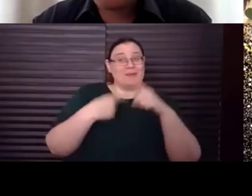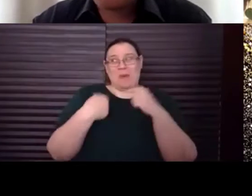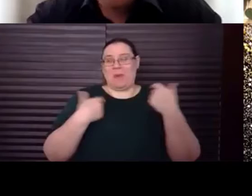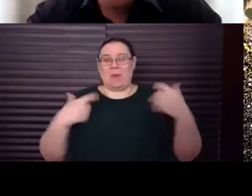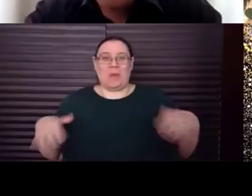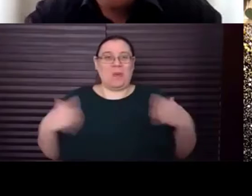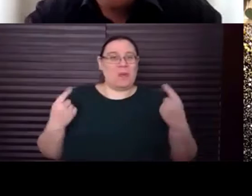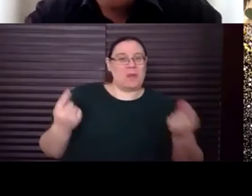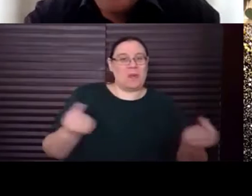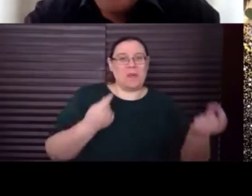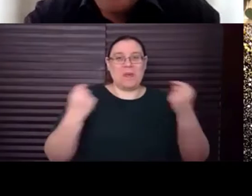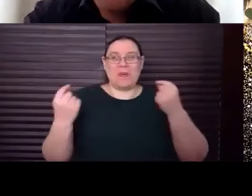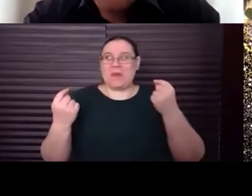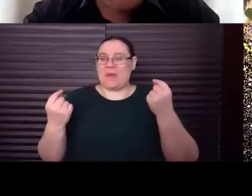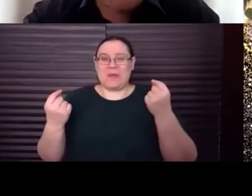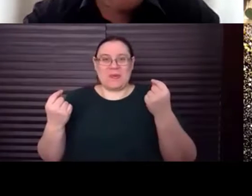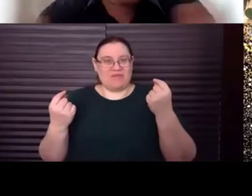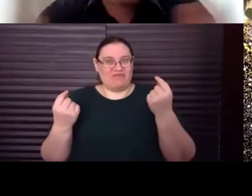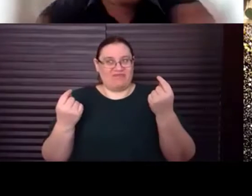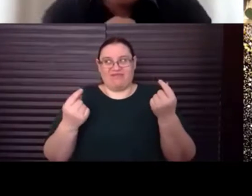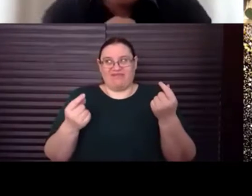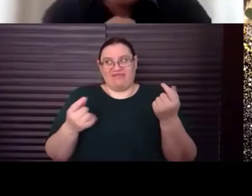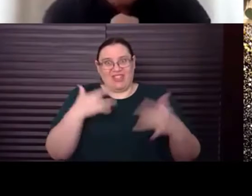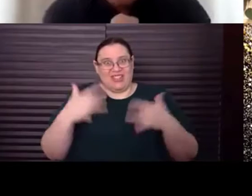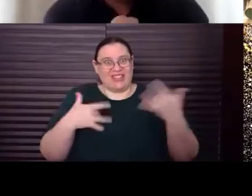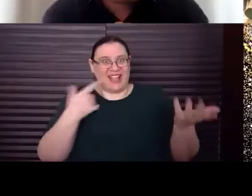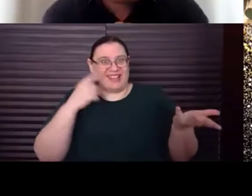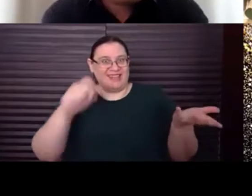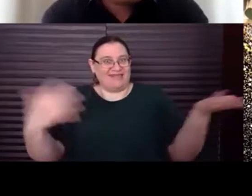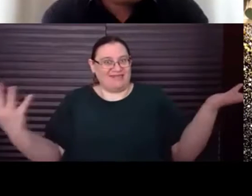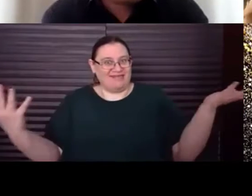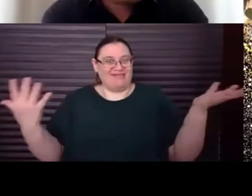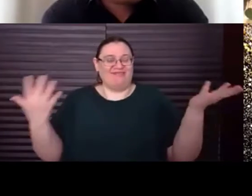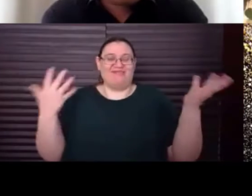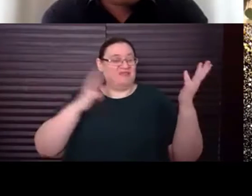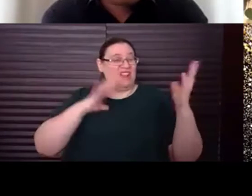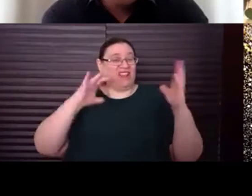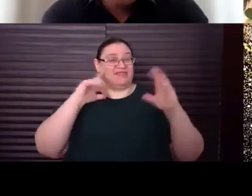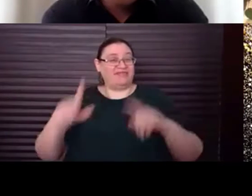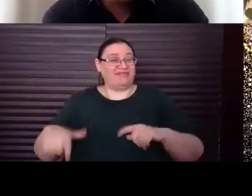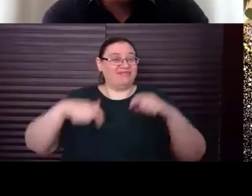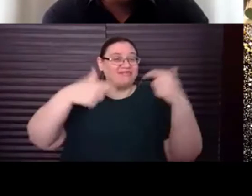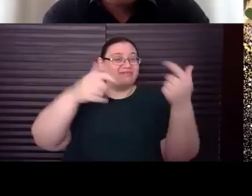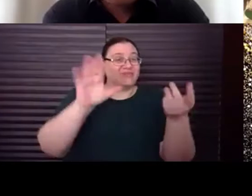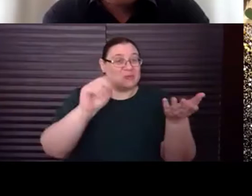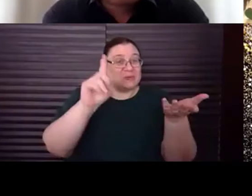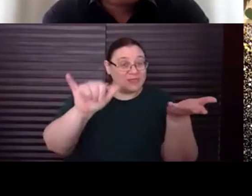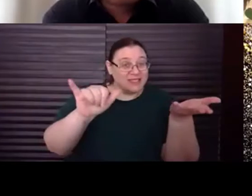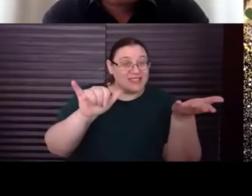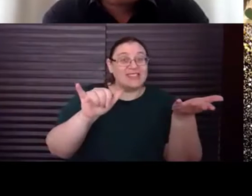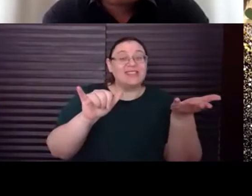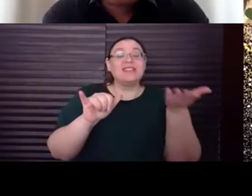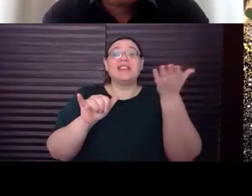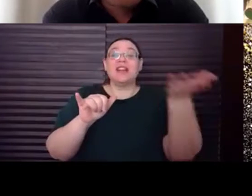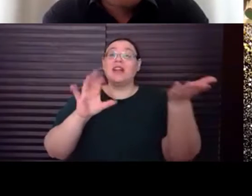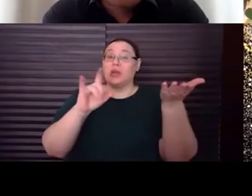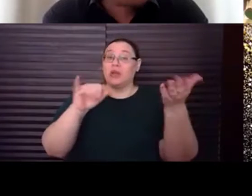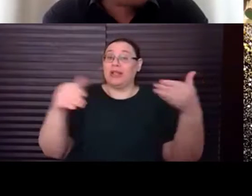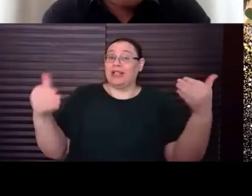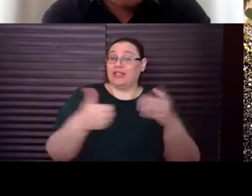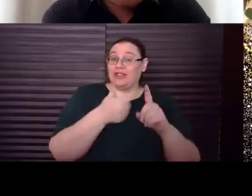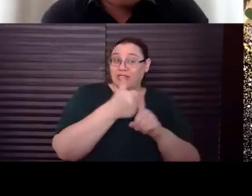doing, you're excited about what you're doing. So I'm gonna turn it over to Cody. And Cody, I want you to introduce